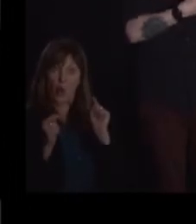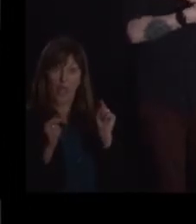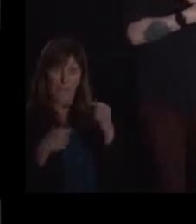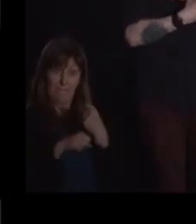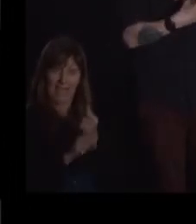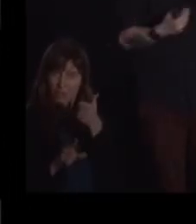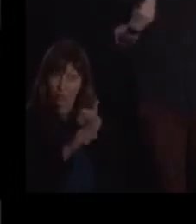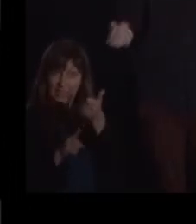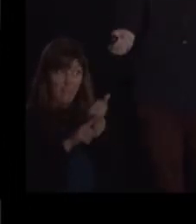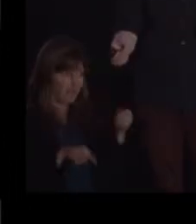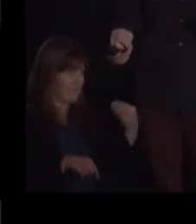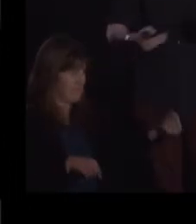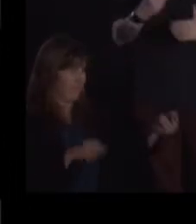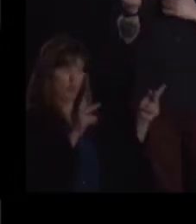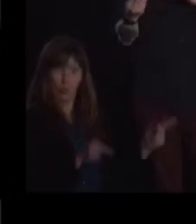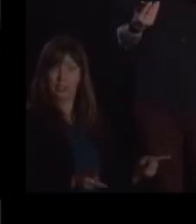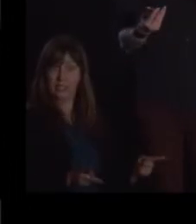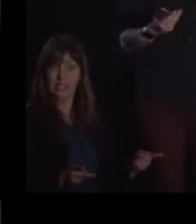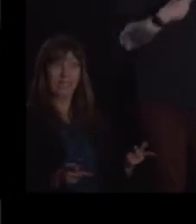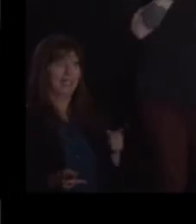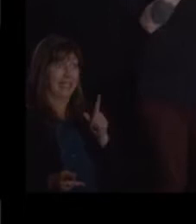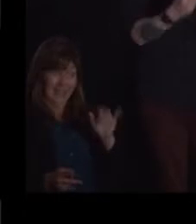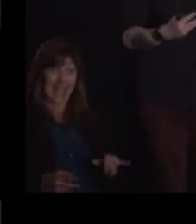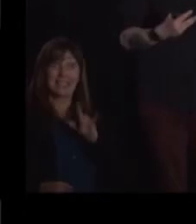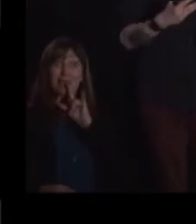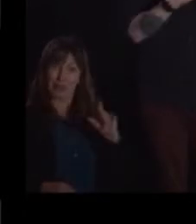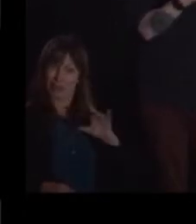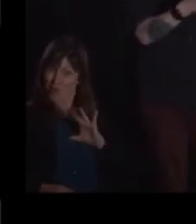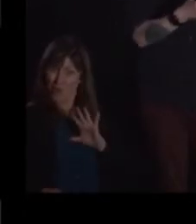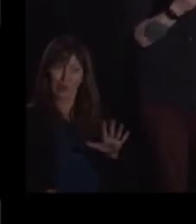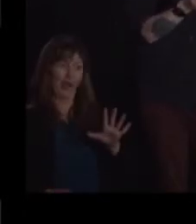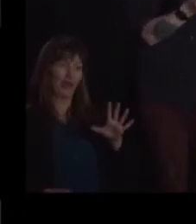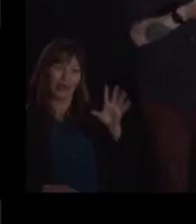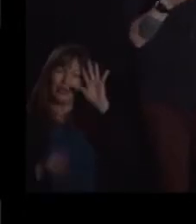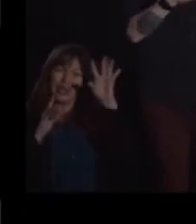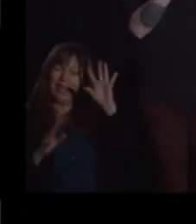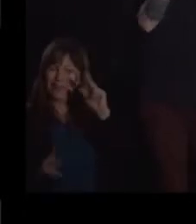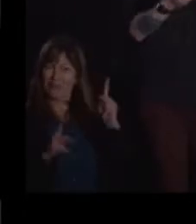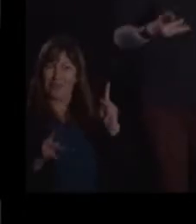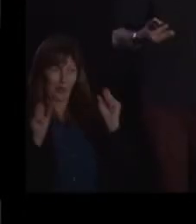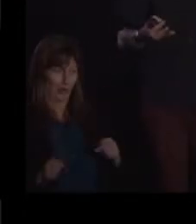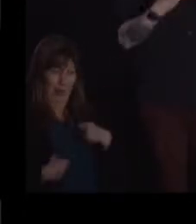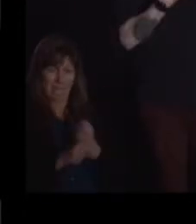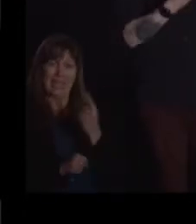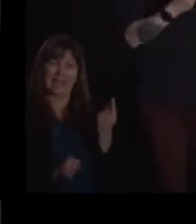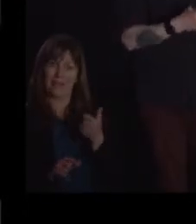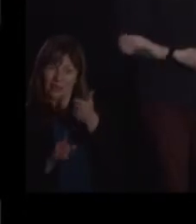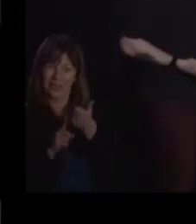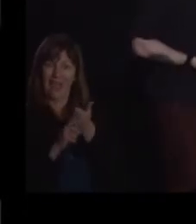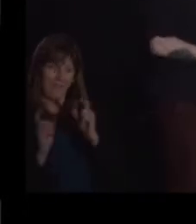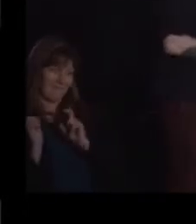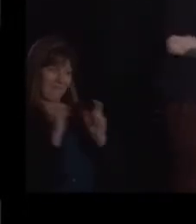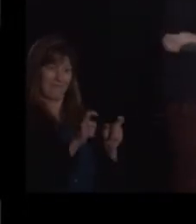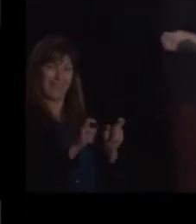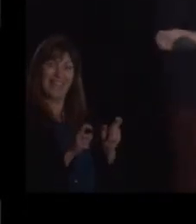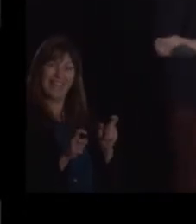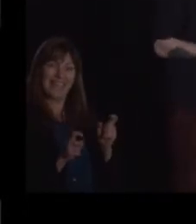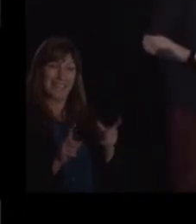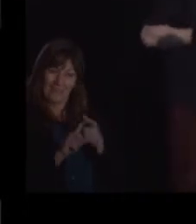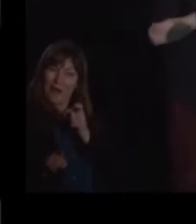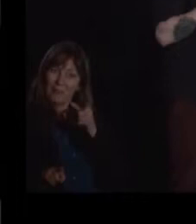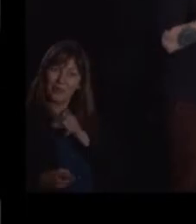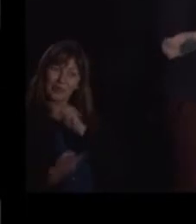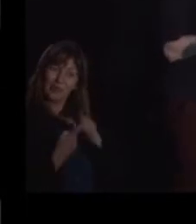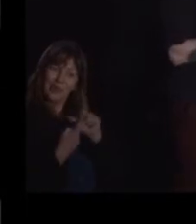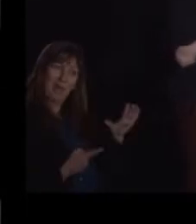beautiful thing about being creative. You can just make it. You can make something unique to you, actually. You can make original things because it's coming from you. So that's been